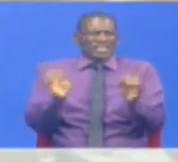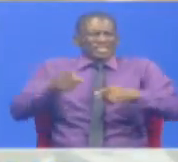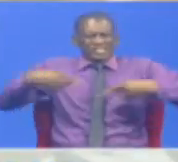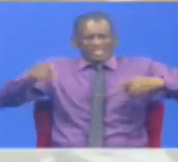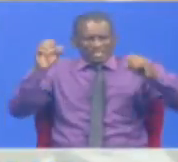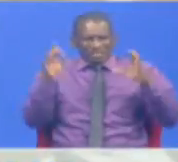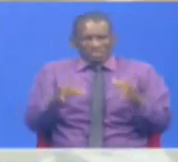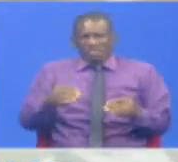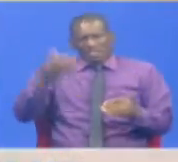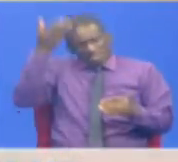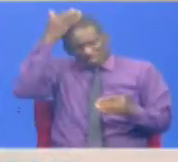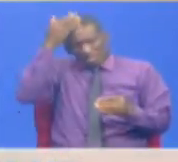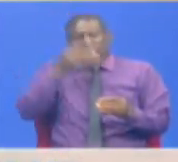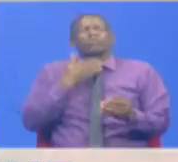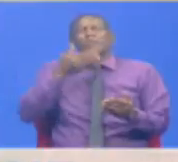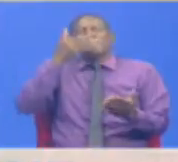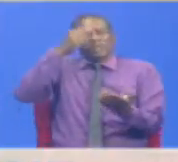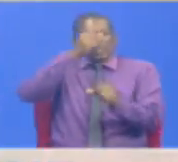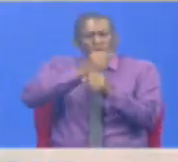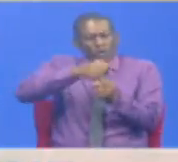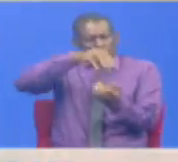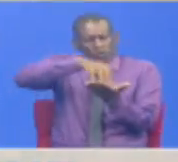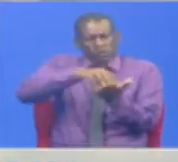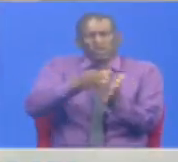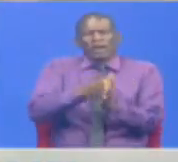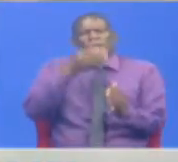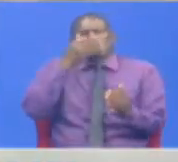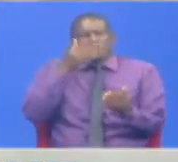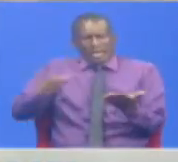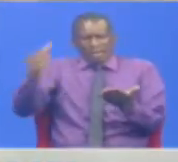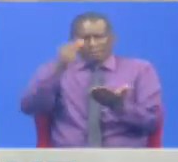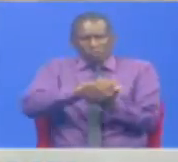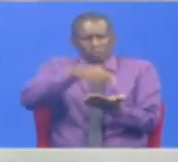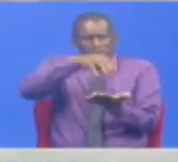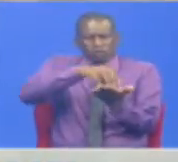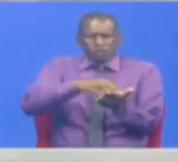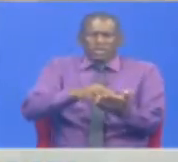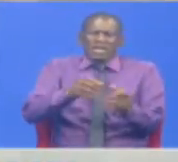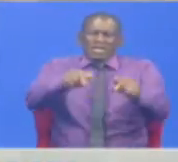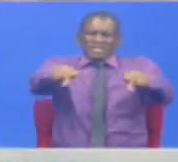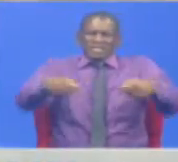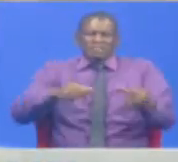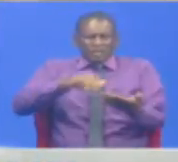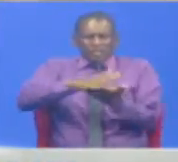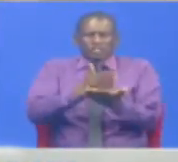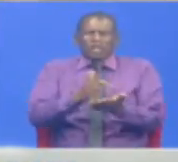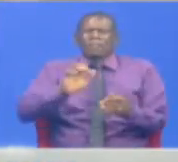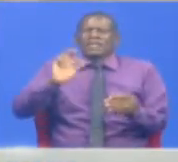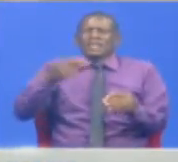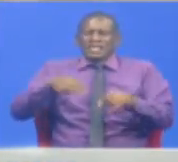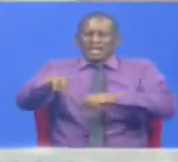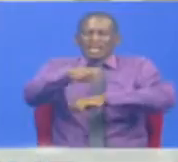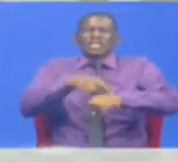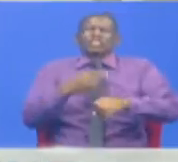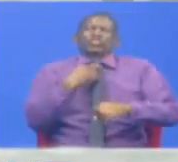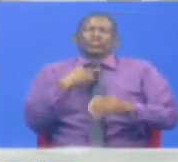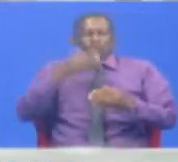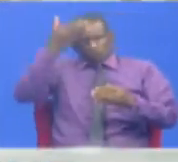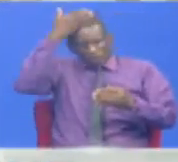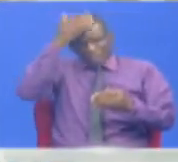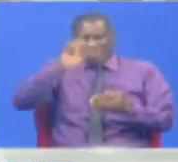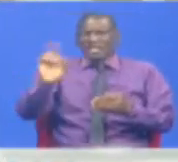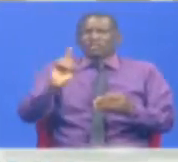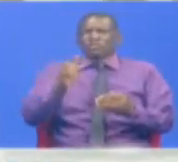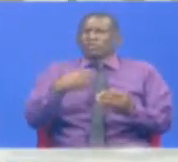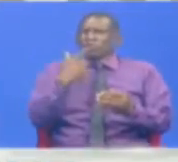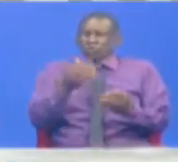better working conditions and better terms of employment, a demand shared by the Kenya National Union of Nurses in Nairobi, who are on their